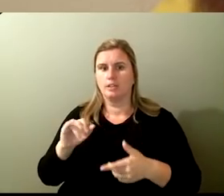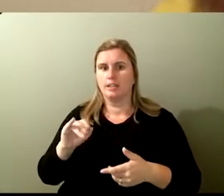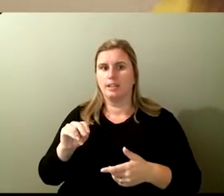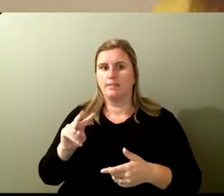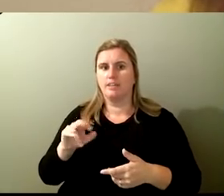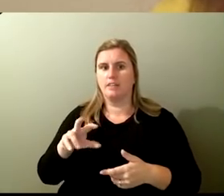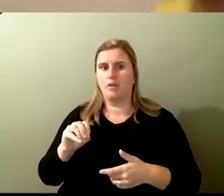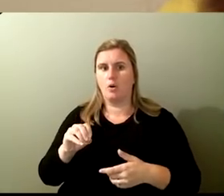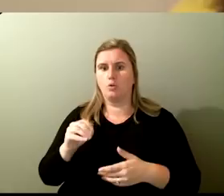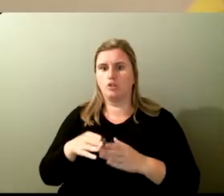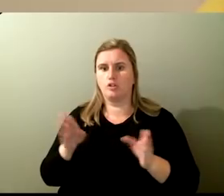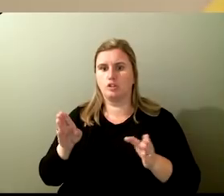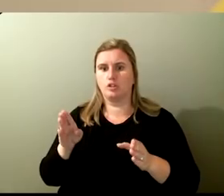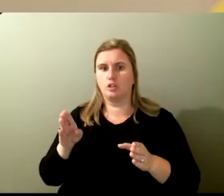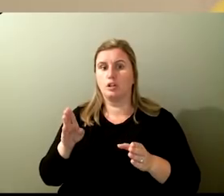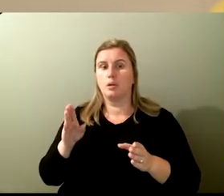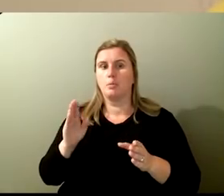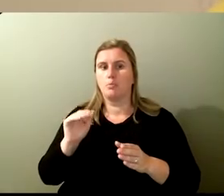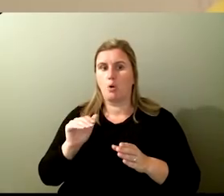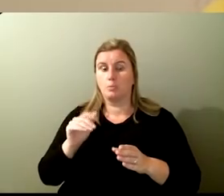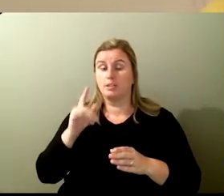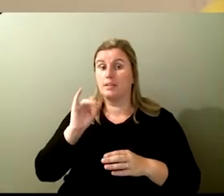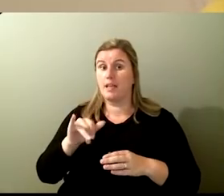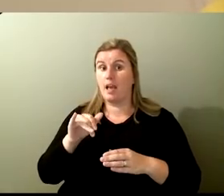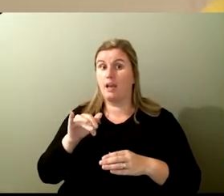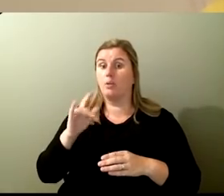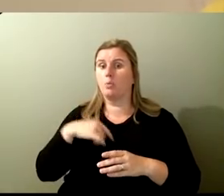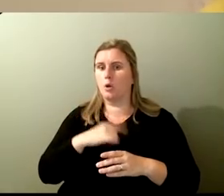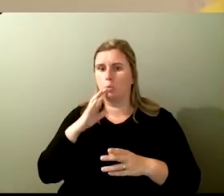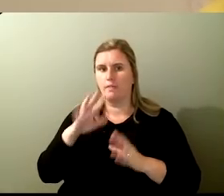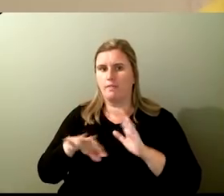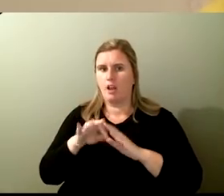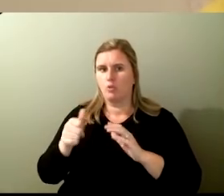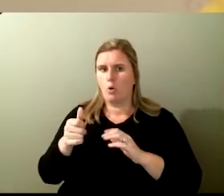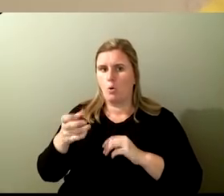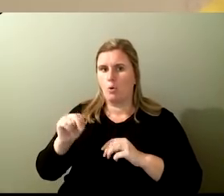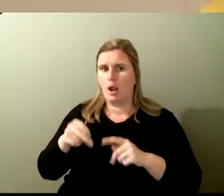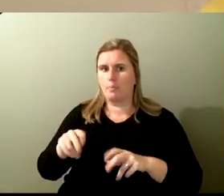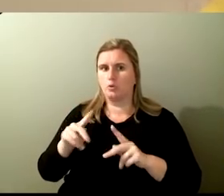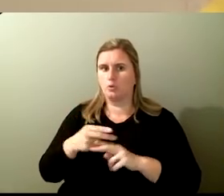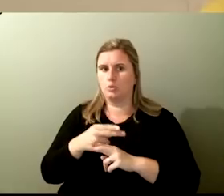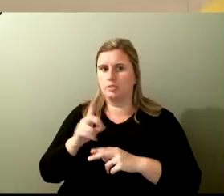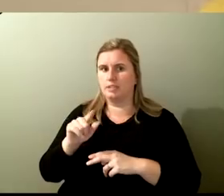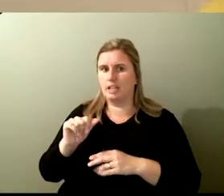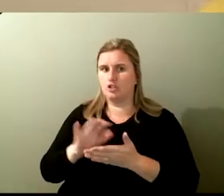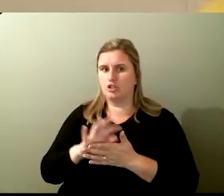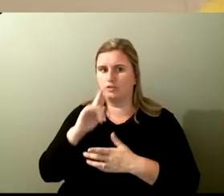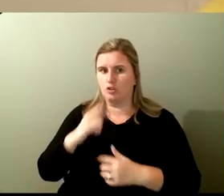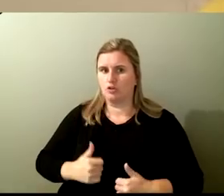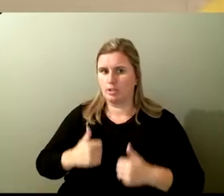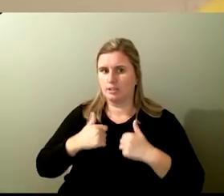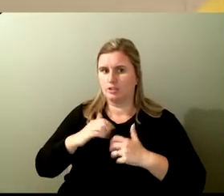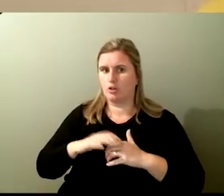generalization probes. For the in vivo generalization probes, you will find your own opportunities to create data sheets for the residents on your